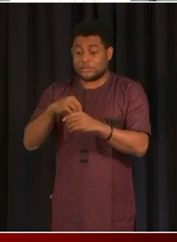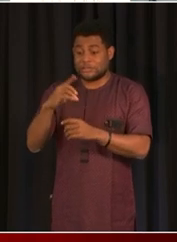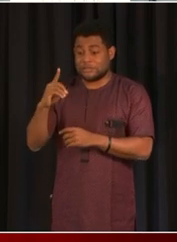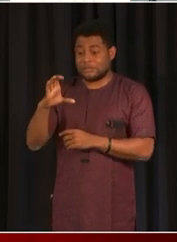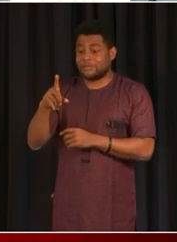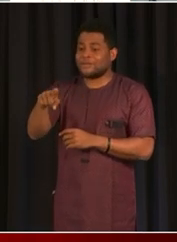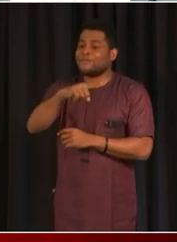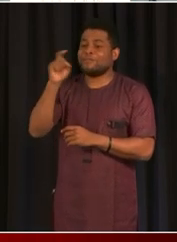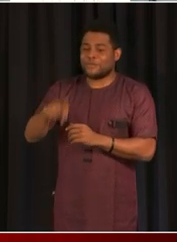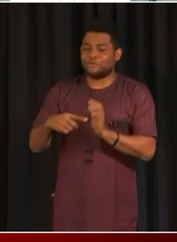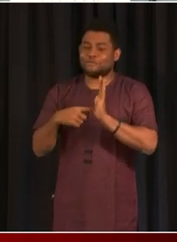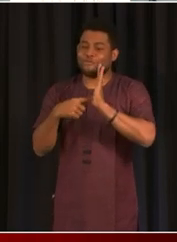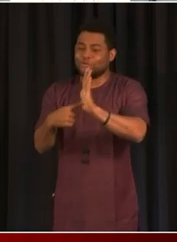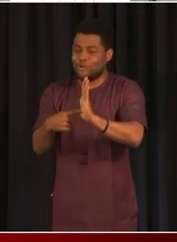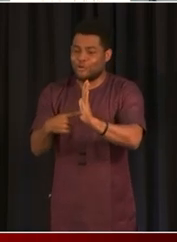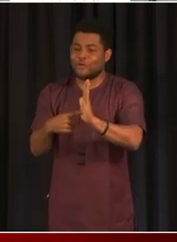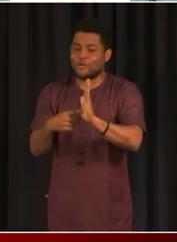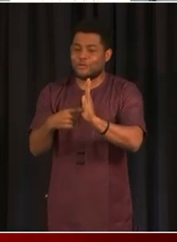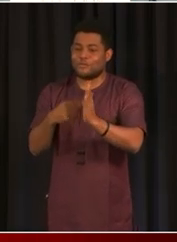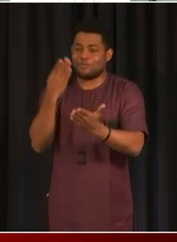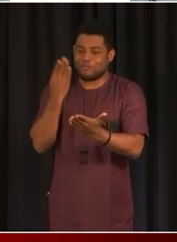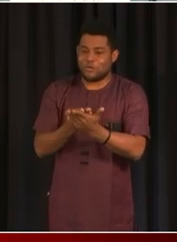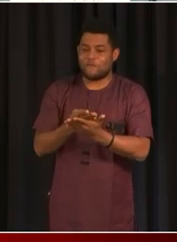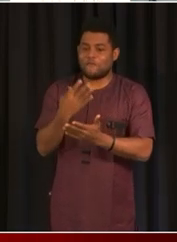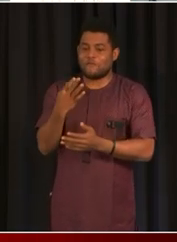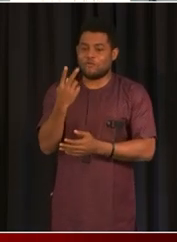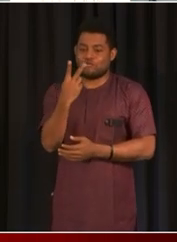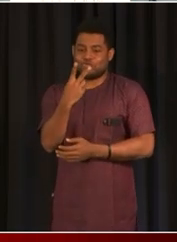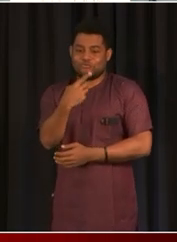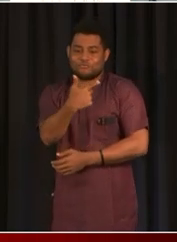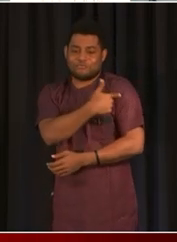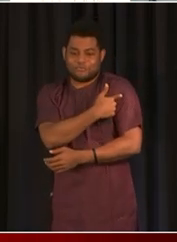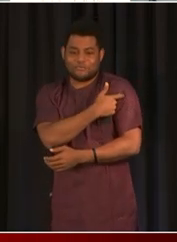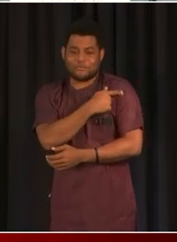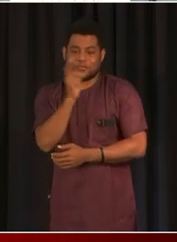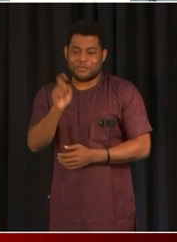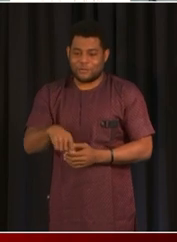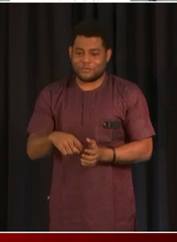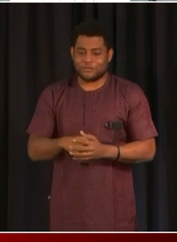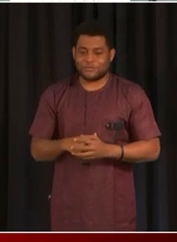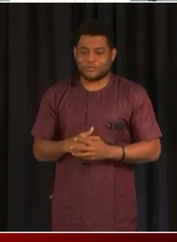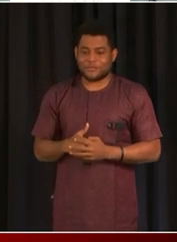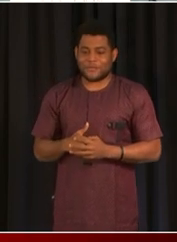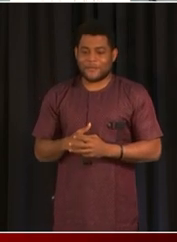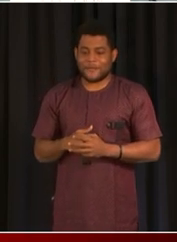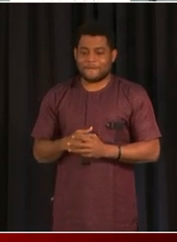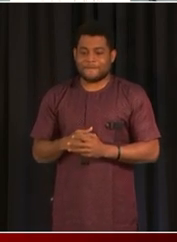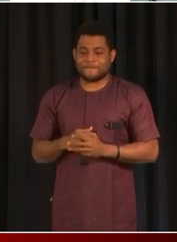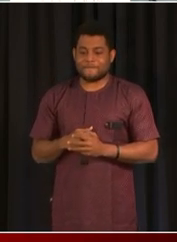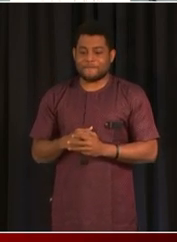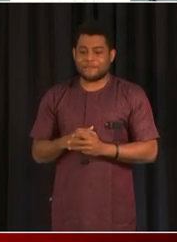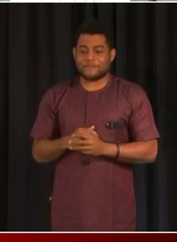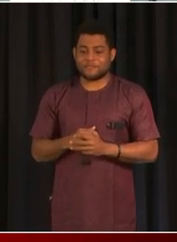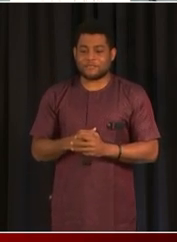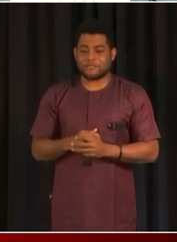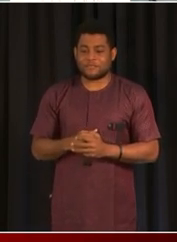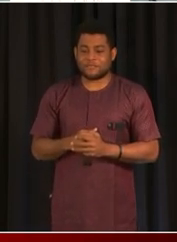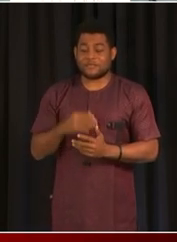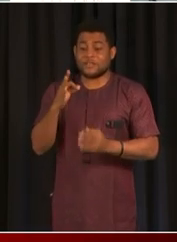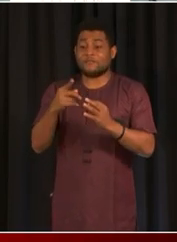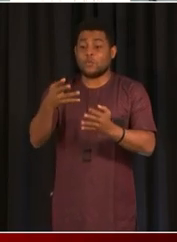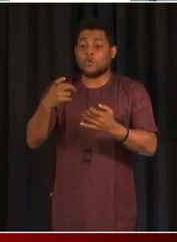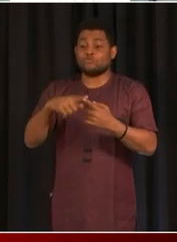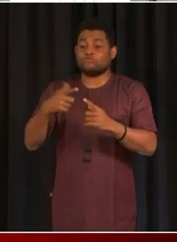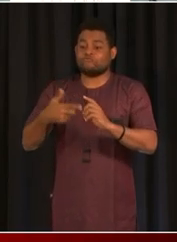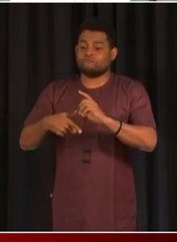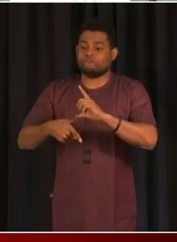proof of 2 doses of the vaccine. Any renewals for those applications should also provide